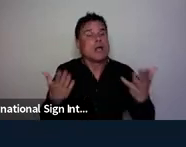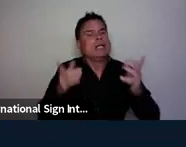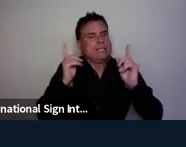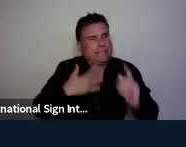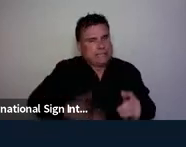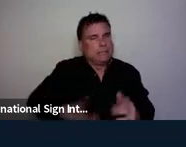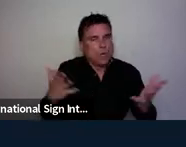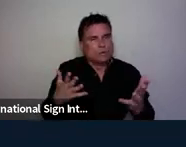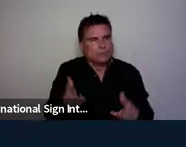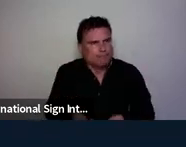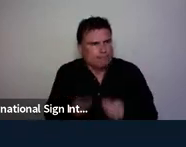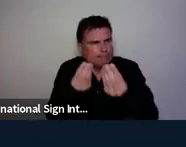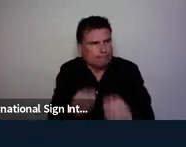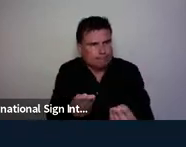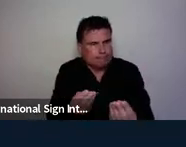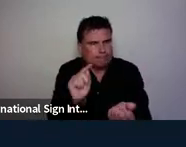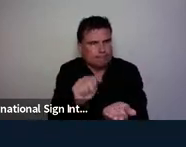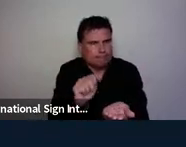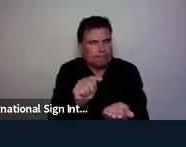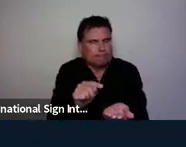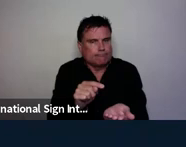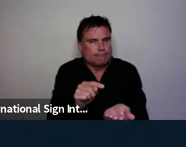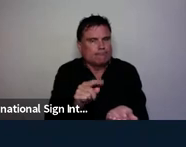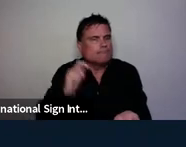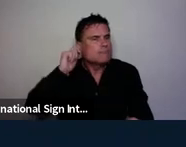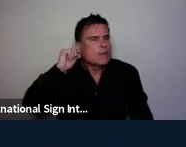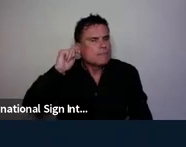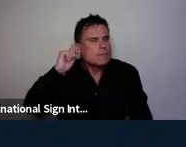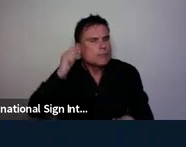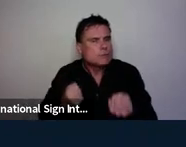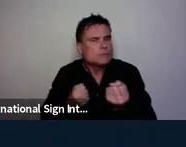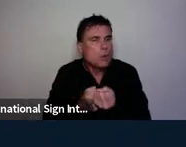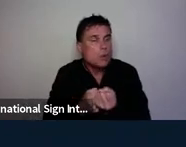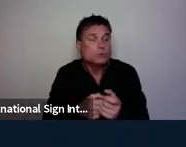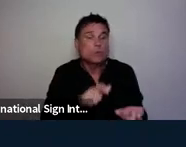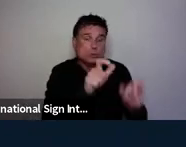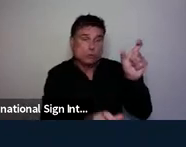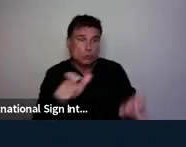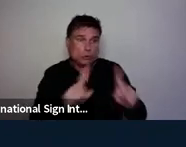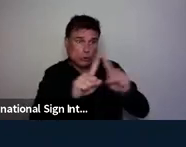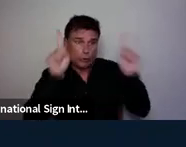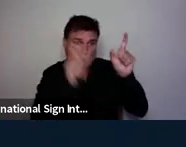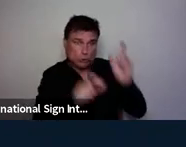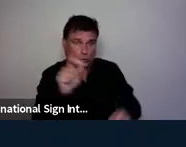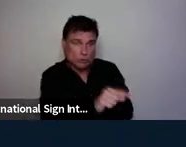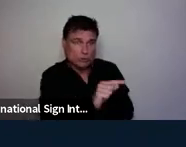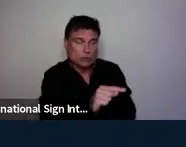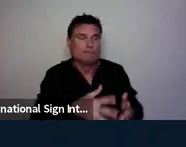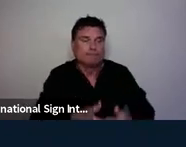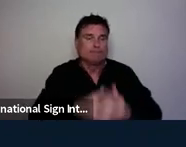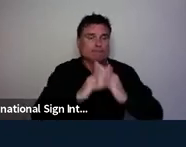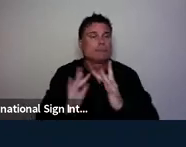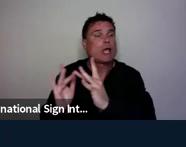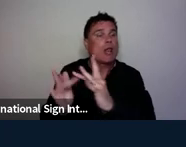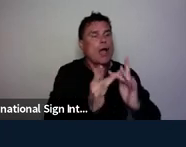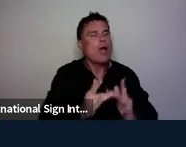need. In Indonesia, university students held an online concert to raise charity fund. A youth gathers